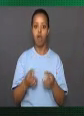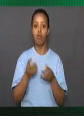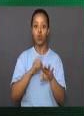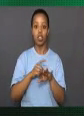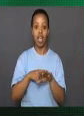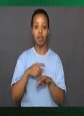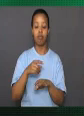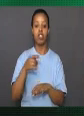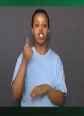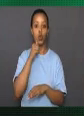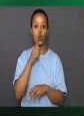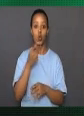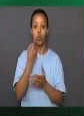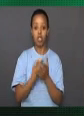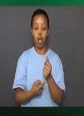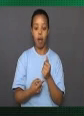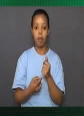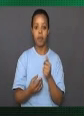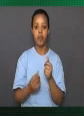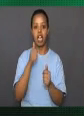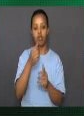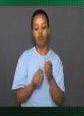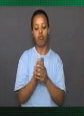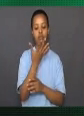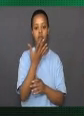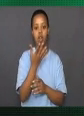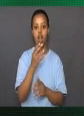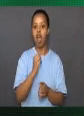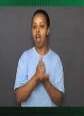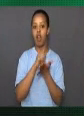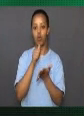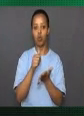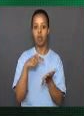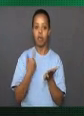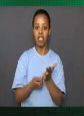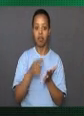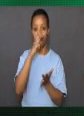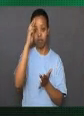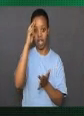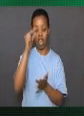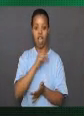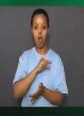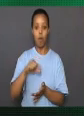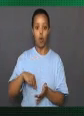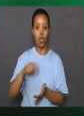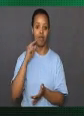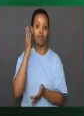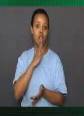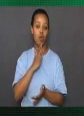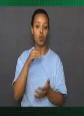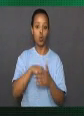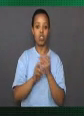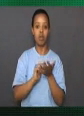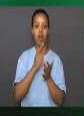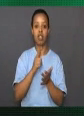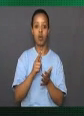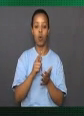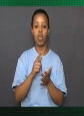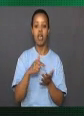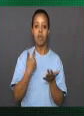reproduce. Using the example of bees, the queen is the only